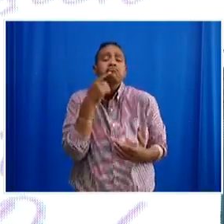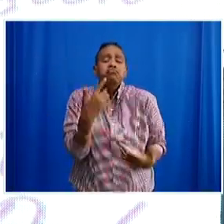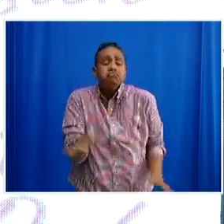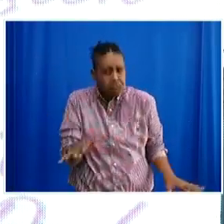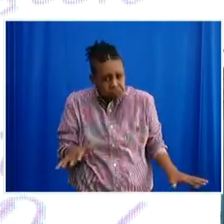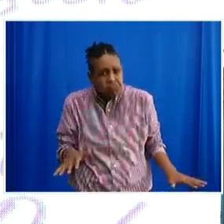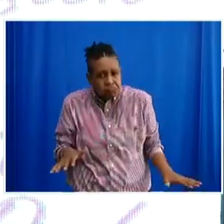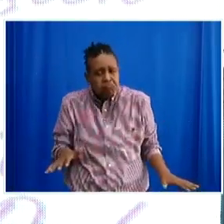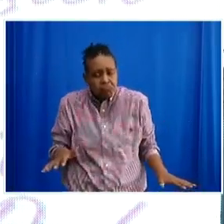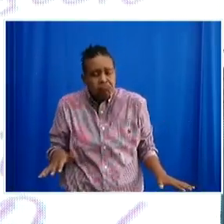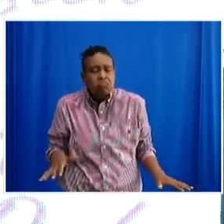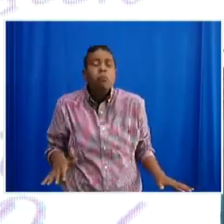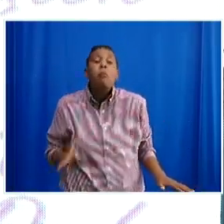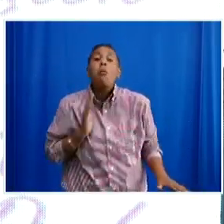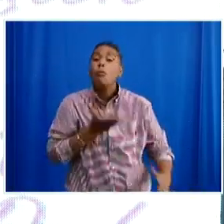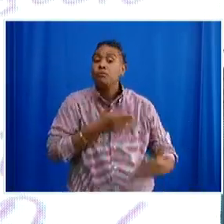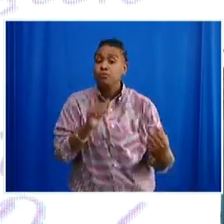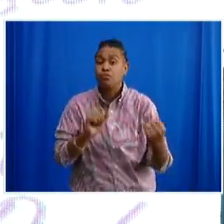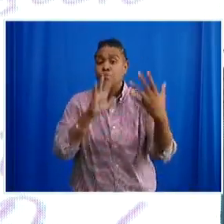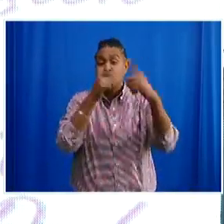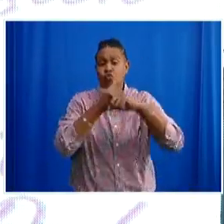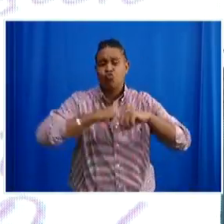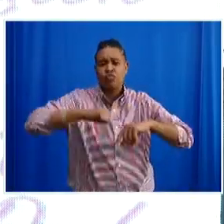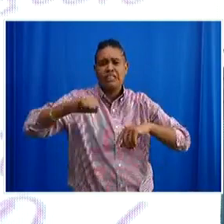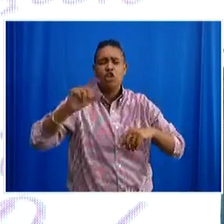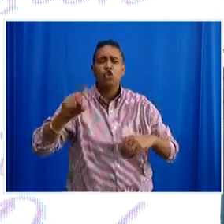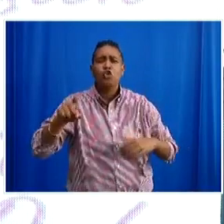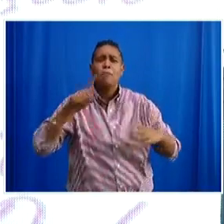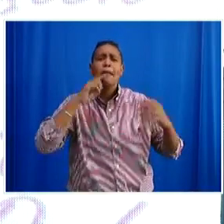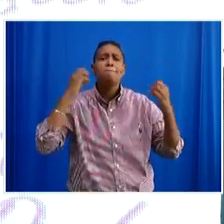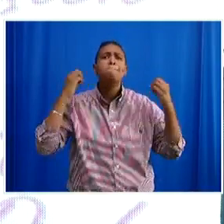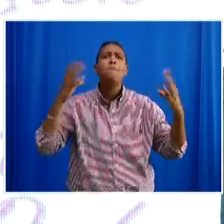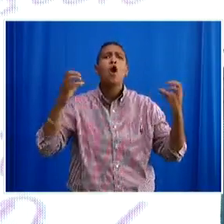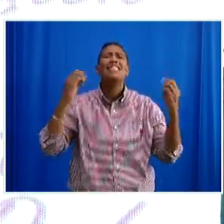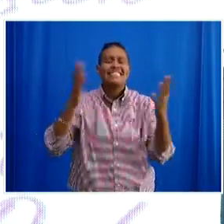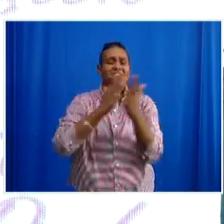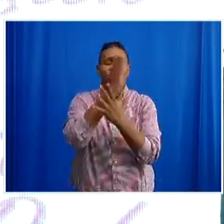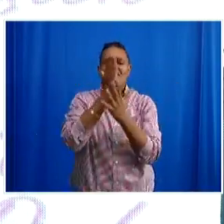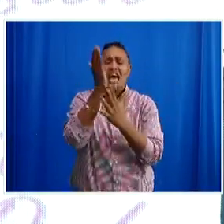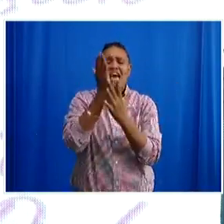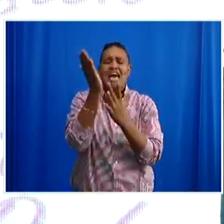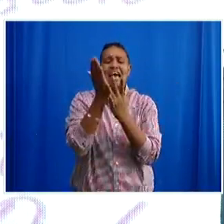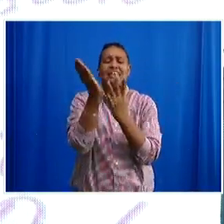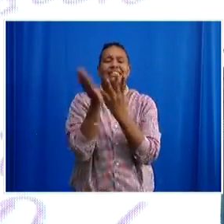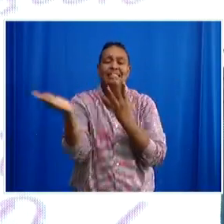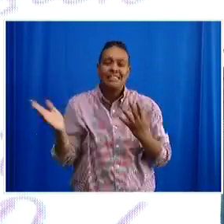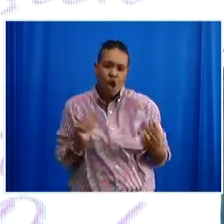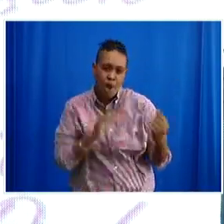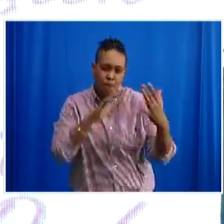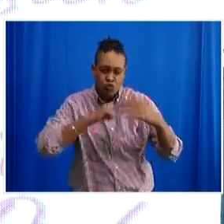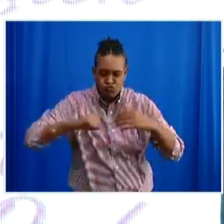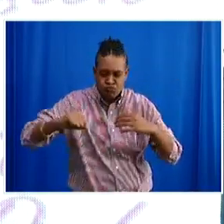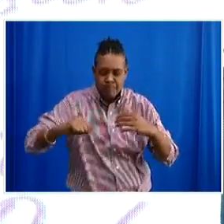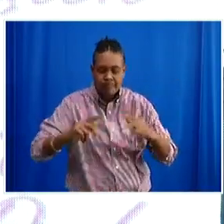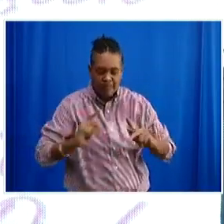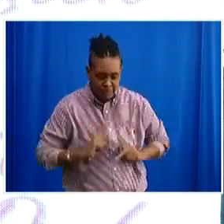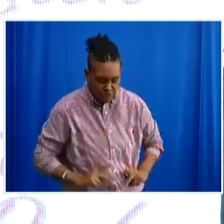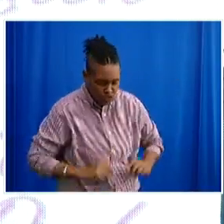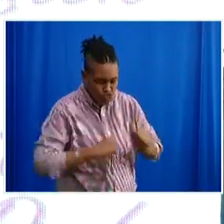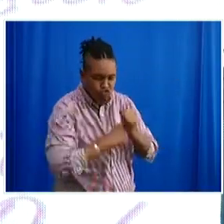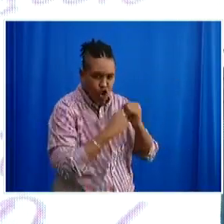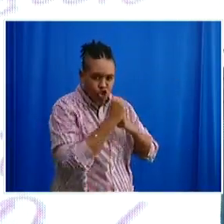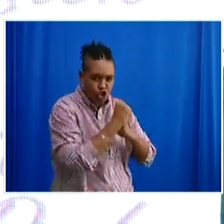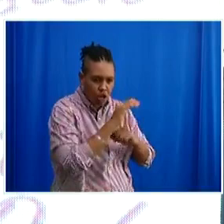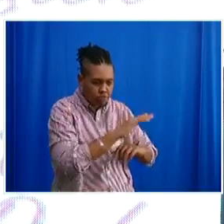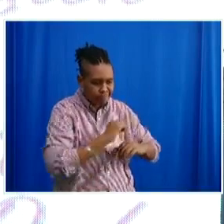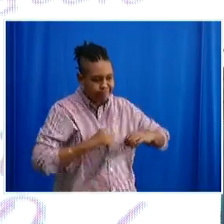this, and our approach to resilience ought to be multifaceted. There is the physical